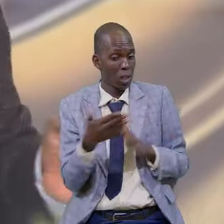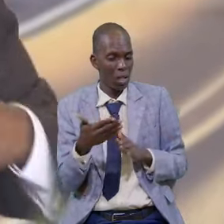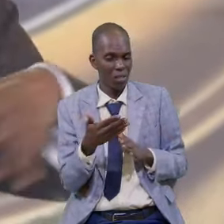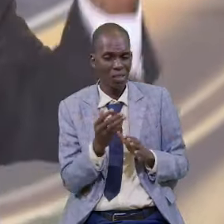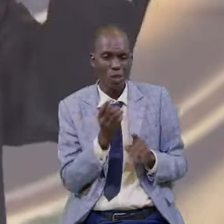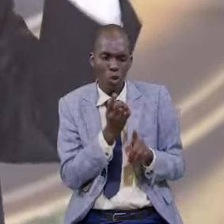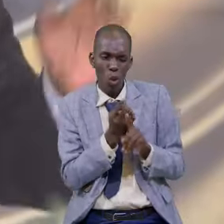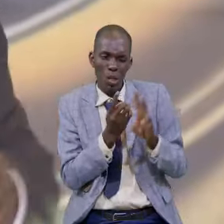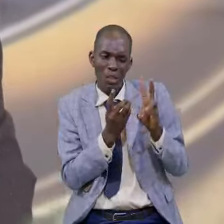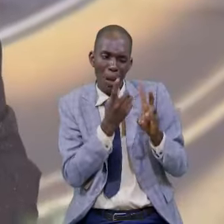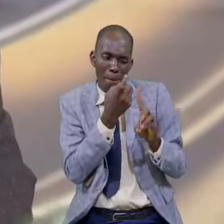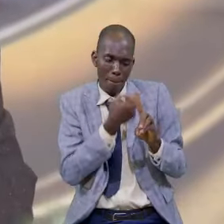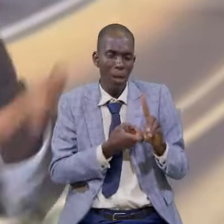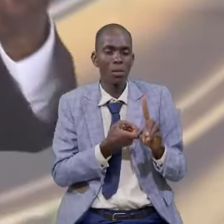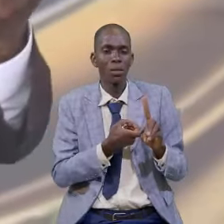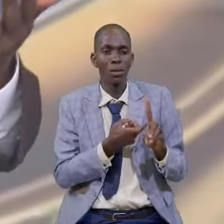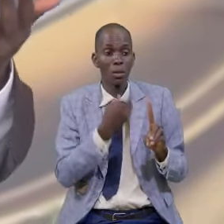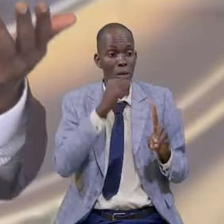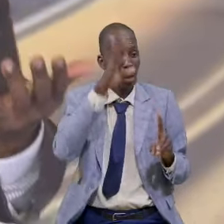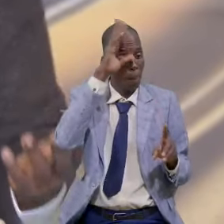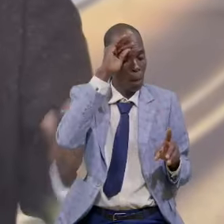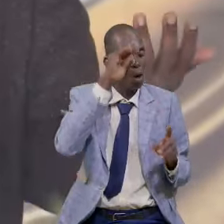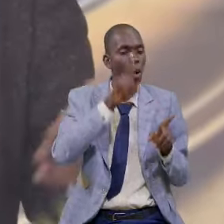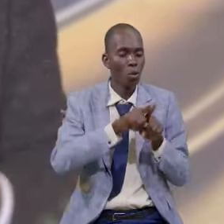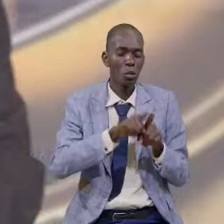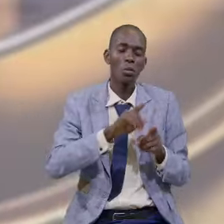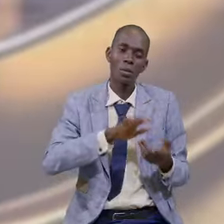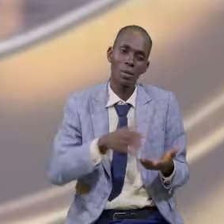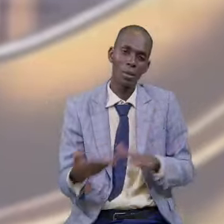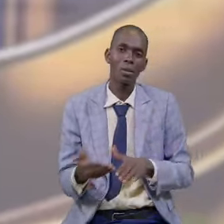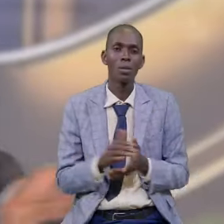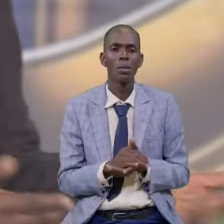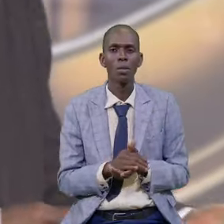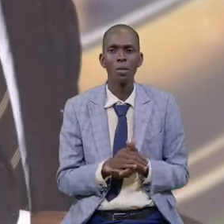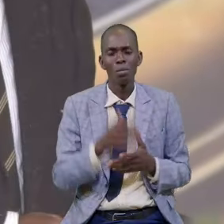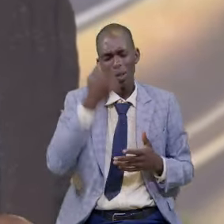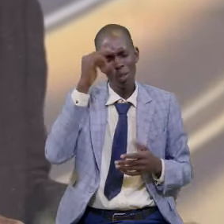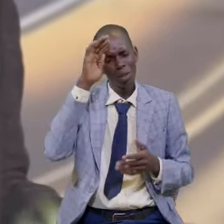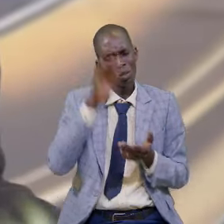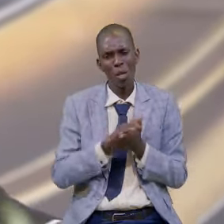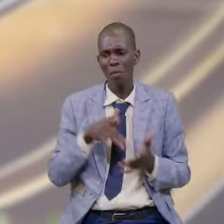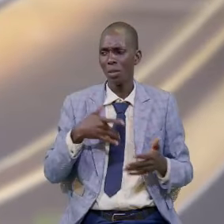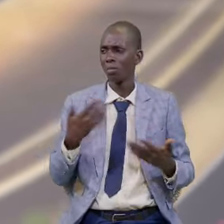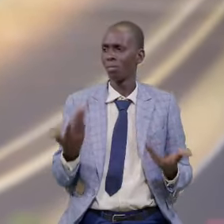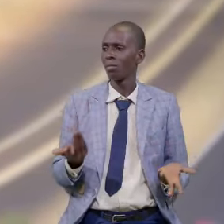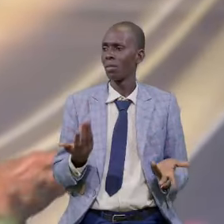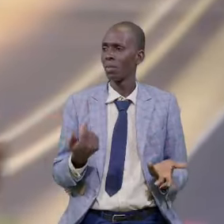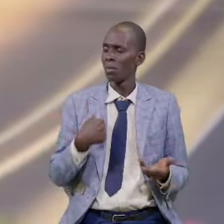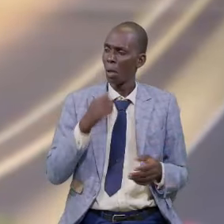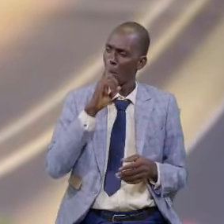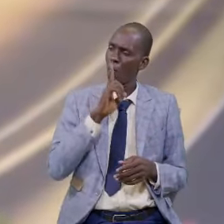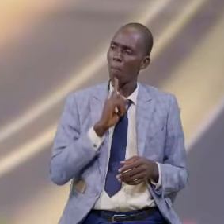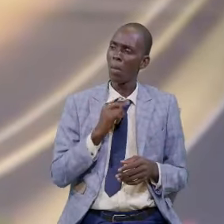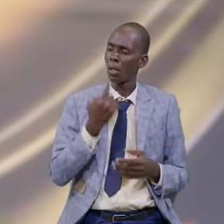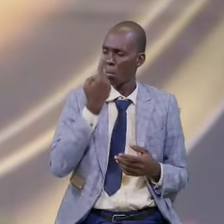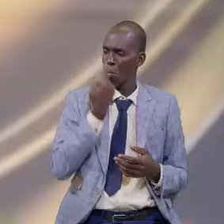widowers, they are gone. Because what am I living for? My partner is gone. This has happened and